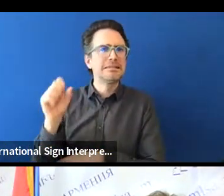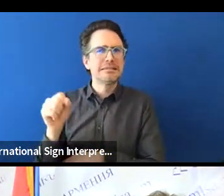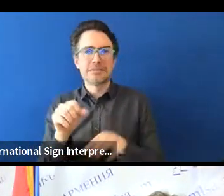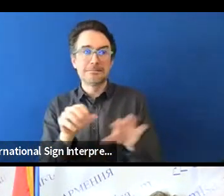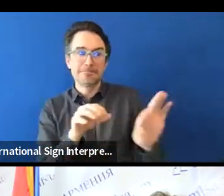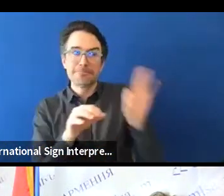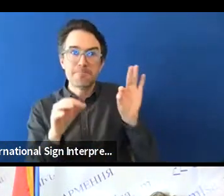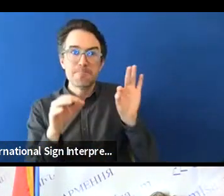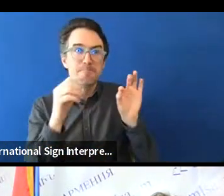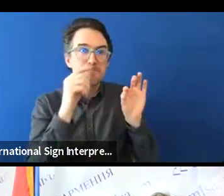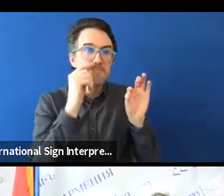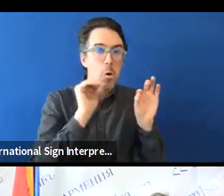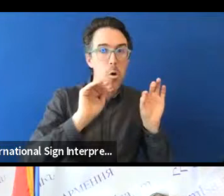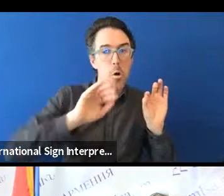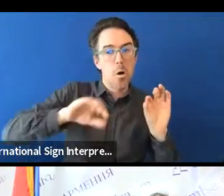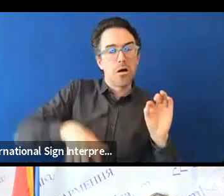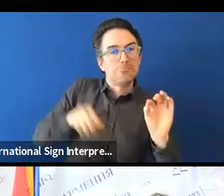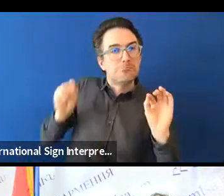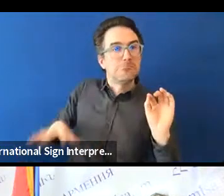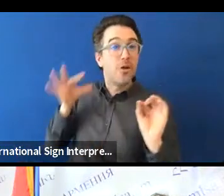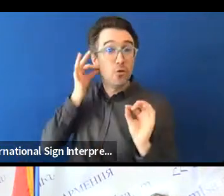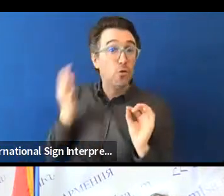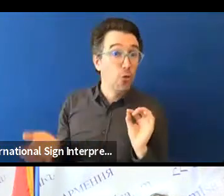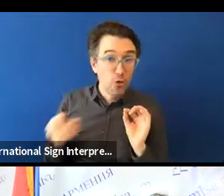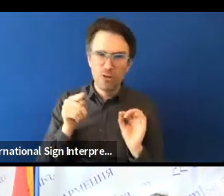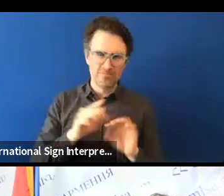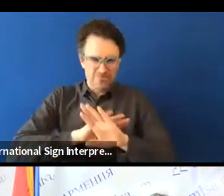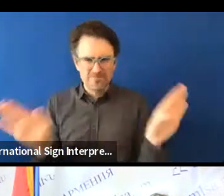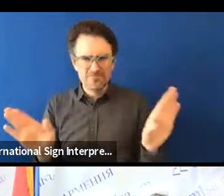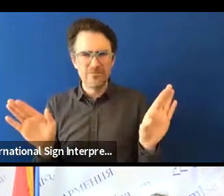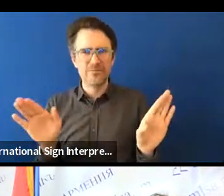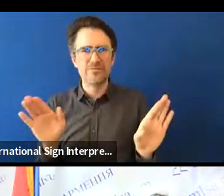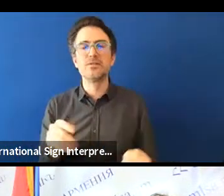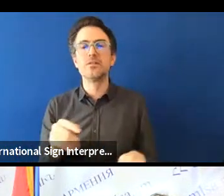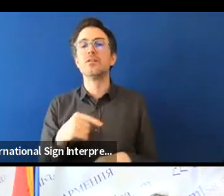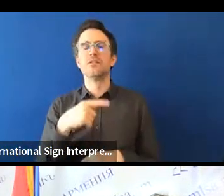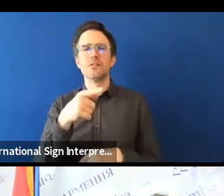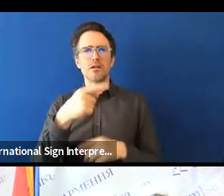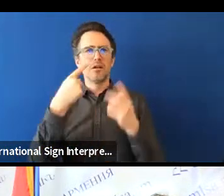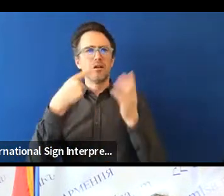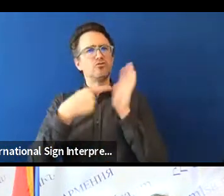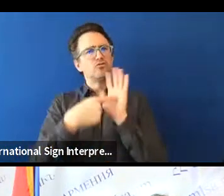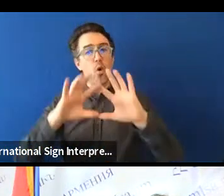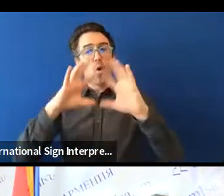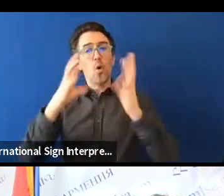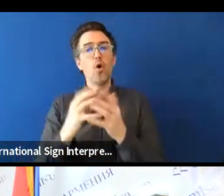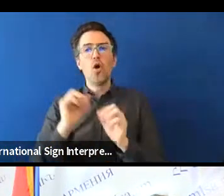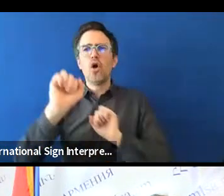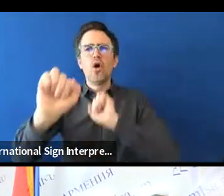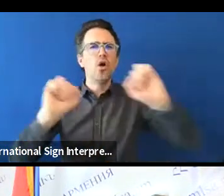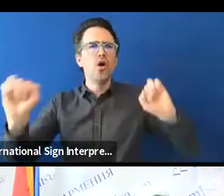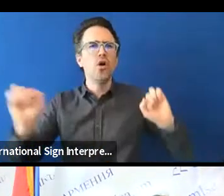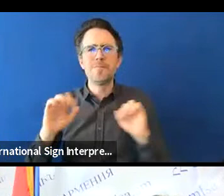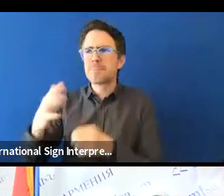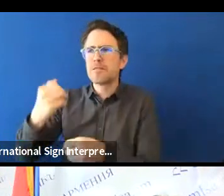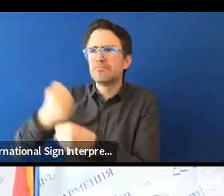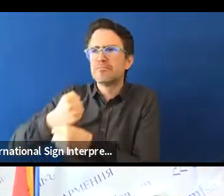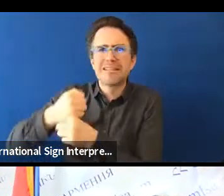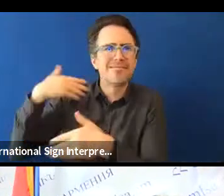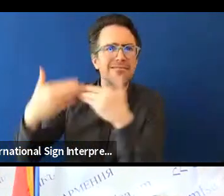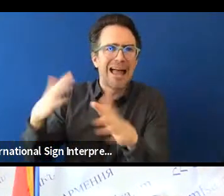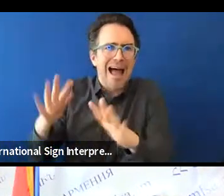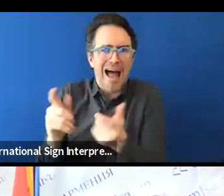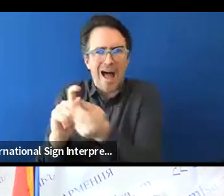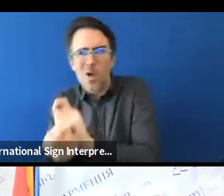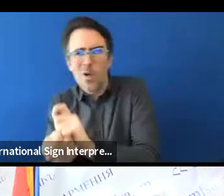good examples and practices and have like that a strong coalition, which is more